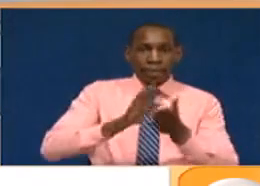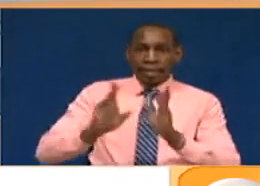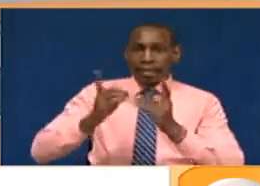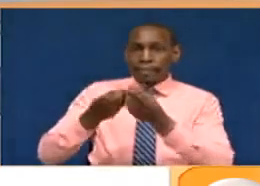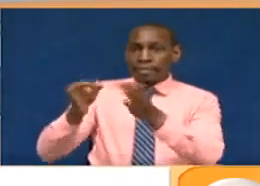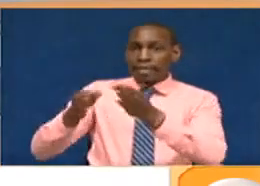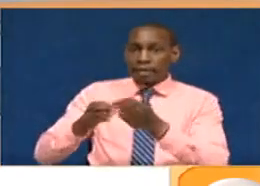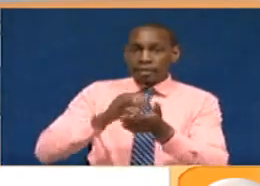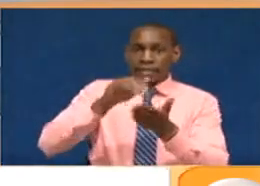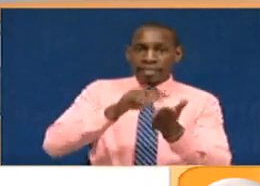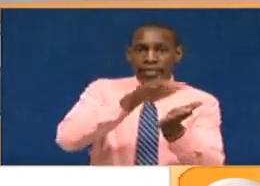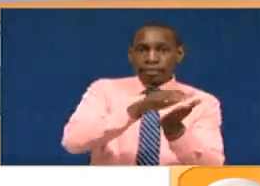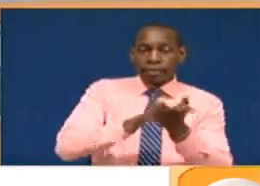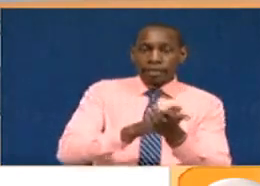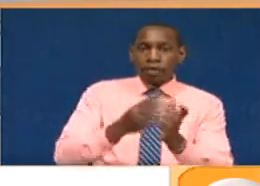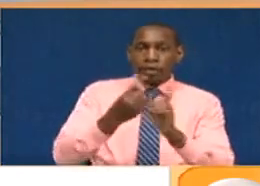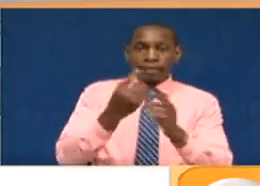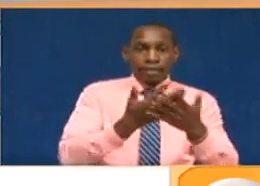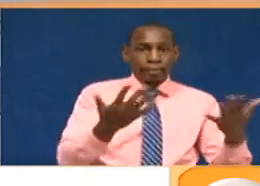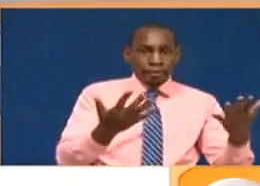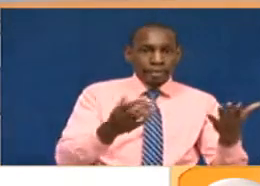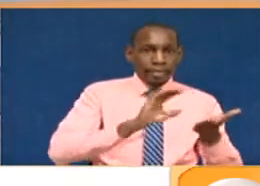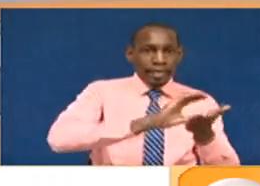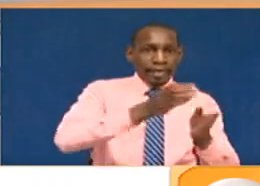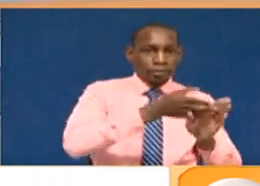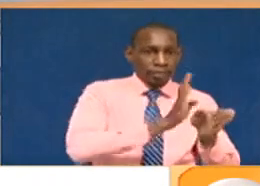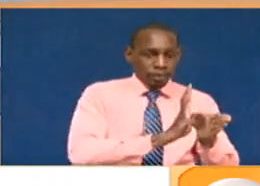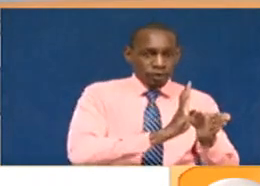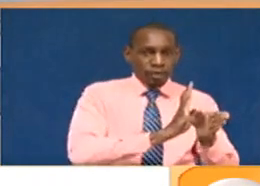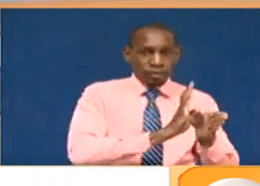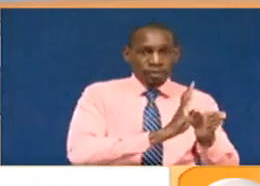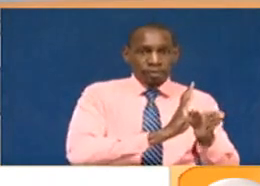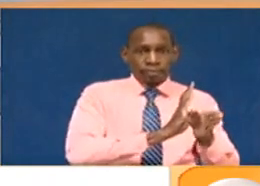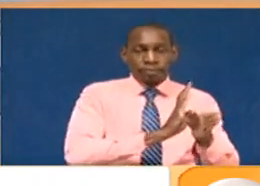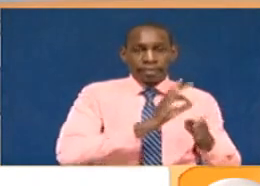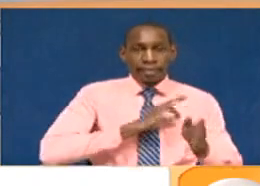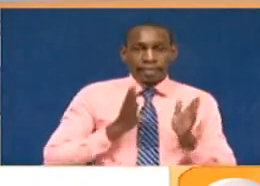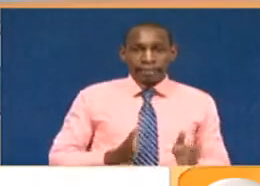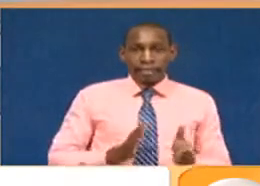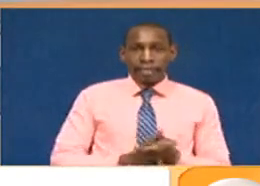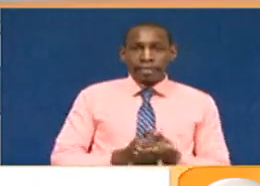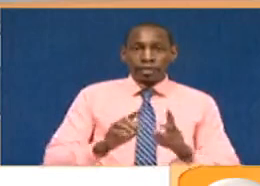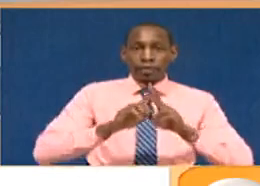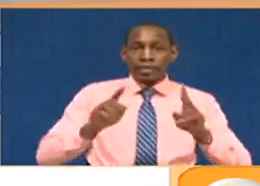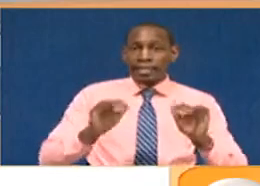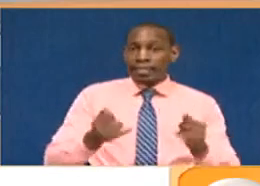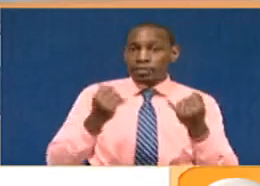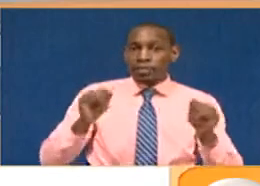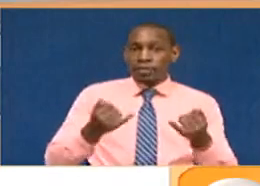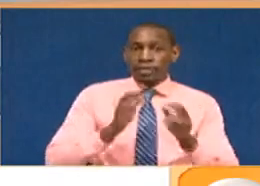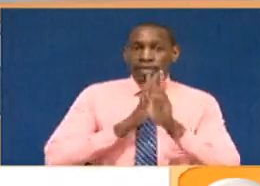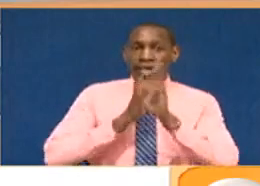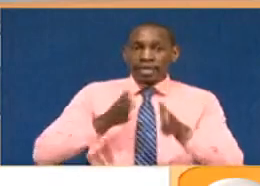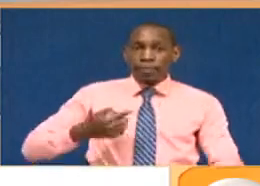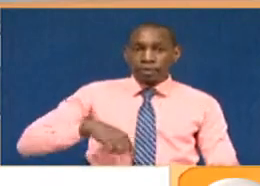account at the central bank, ending in several properties and cash withdrawals by beneficiaries. Let's begin our broadcast with our very